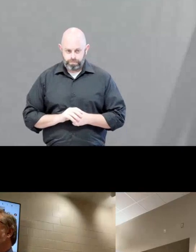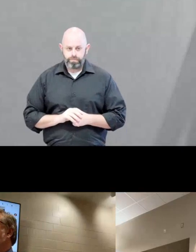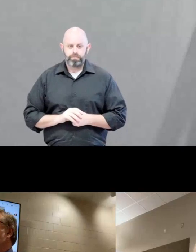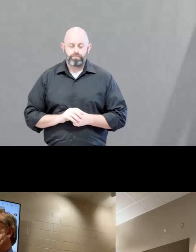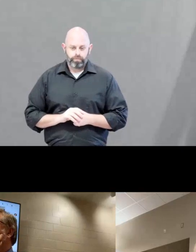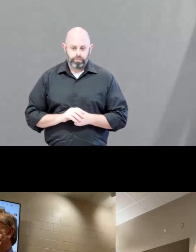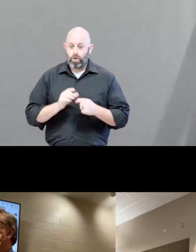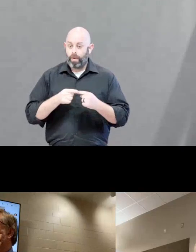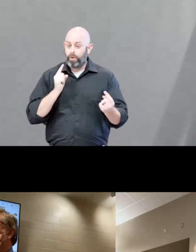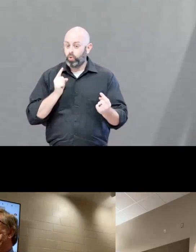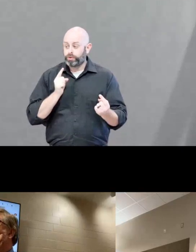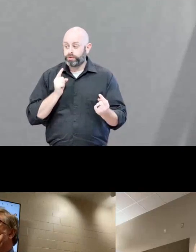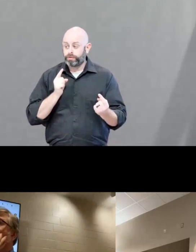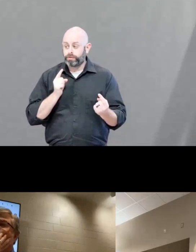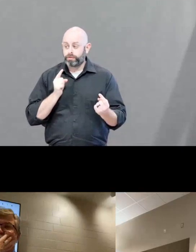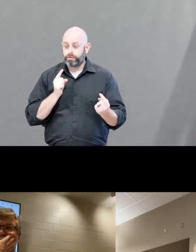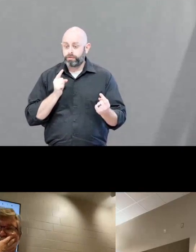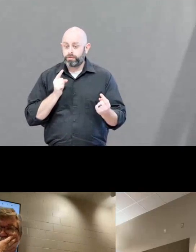Those opposed?